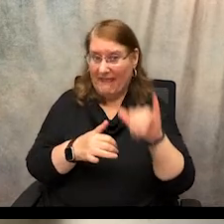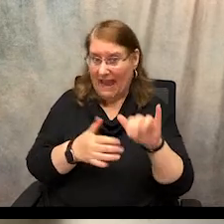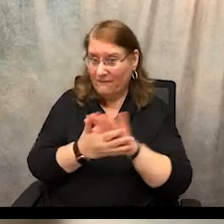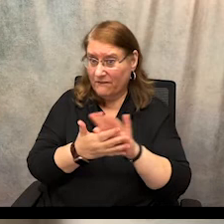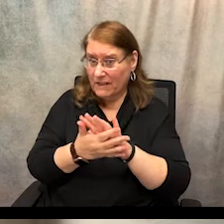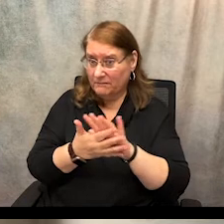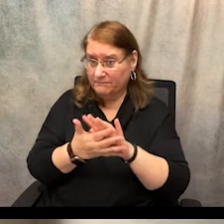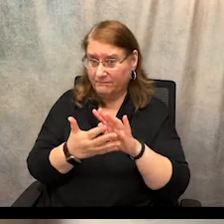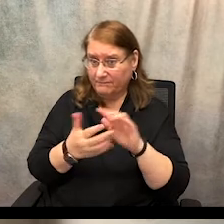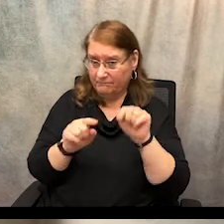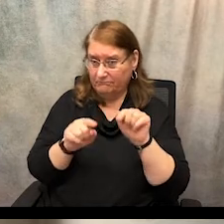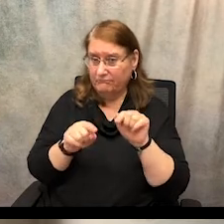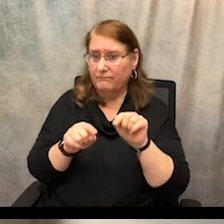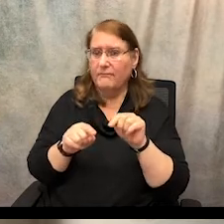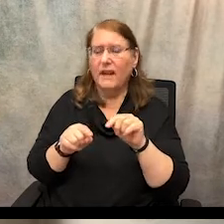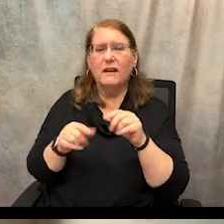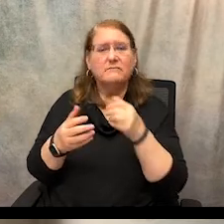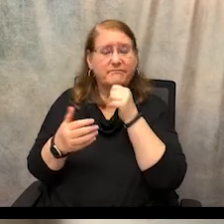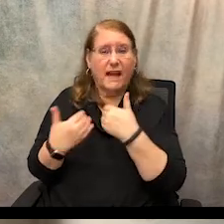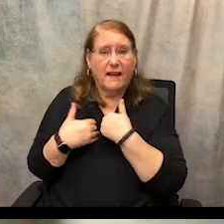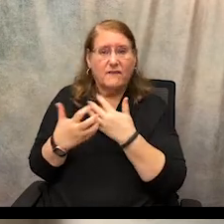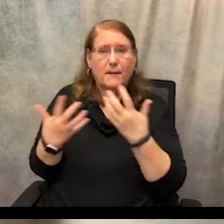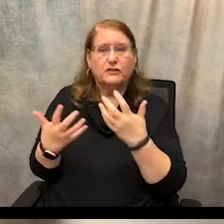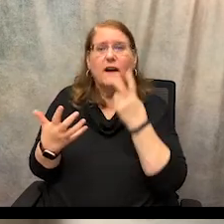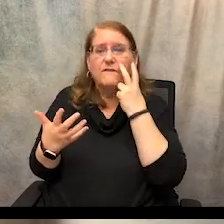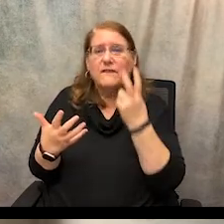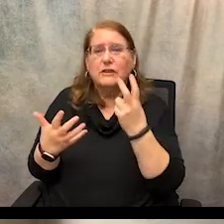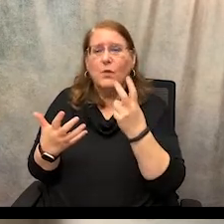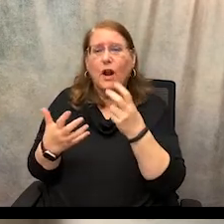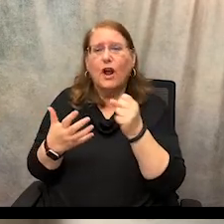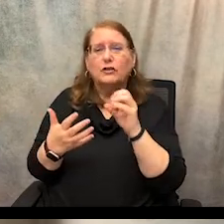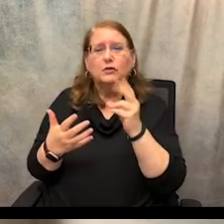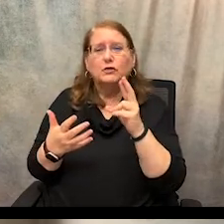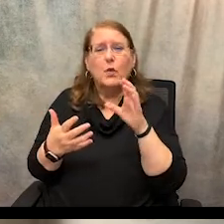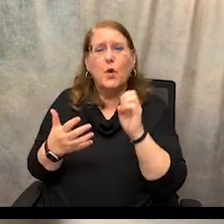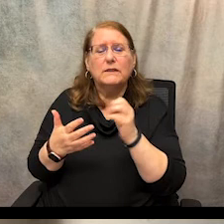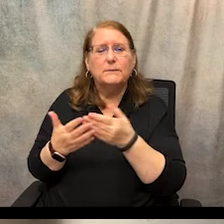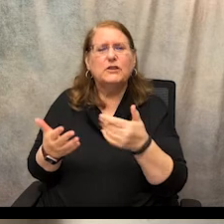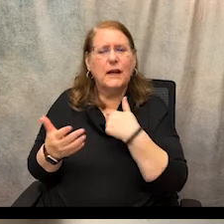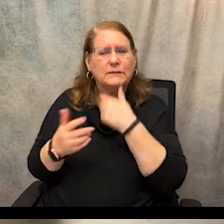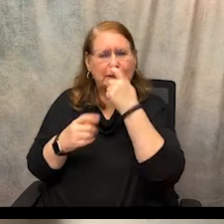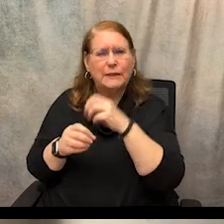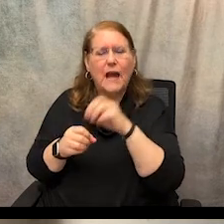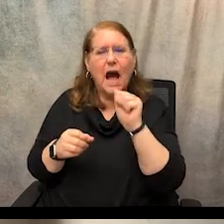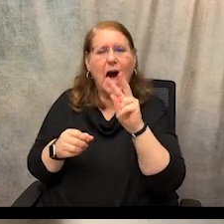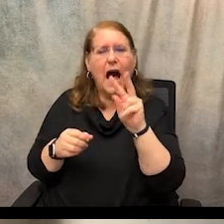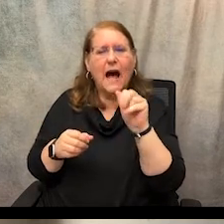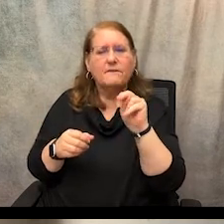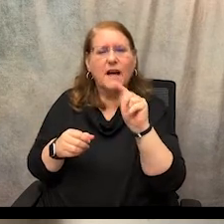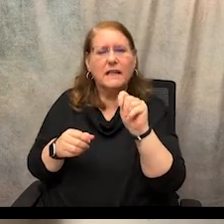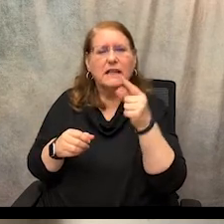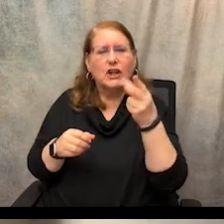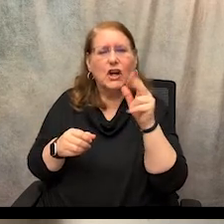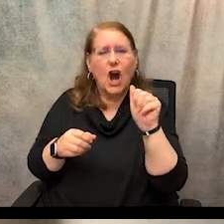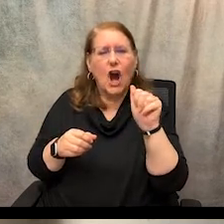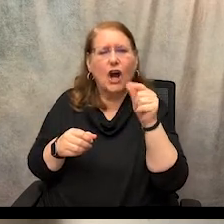a lack of visual source material, one thing that I was interested in were sort of avant-garde filmmakers who have